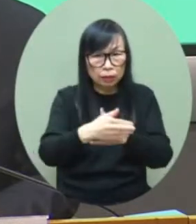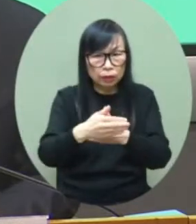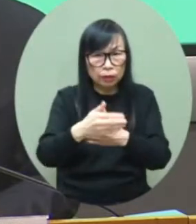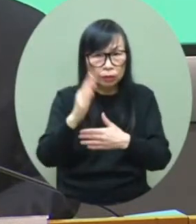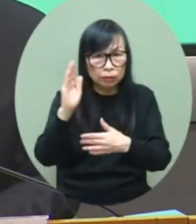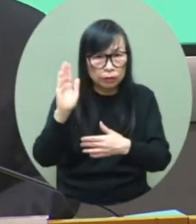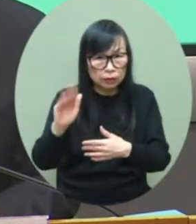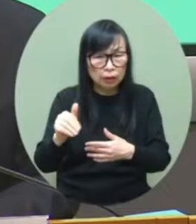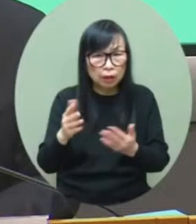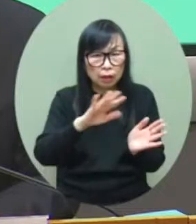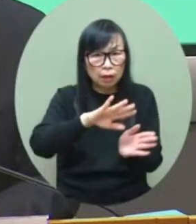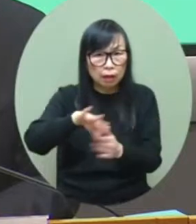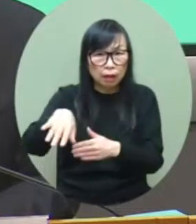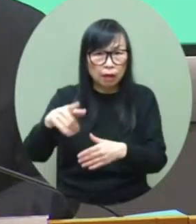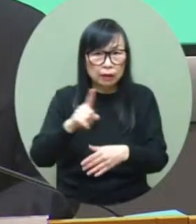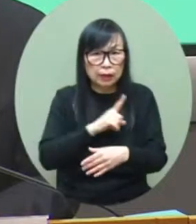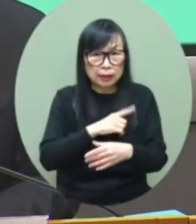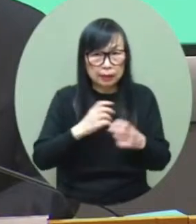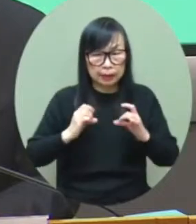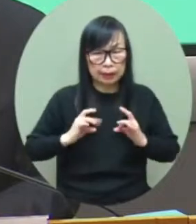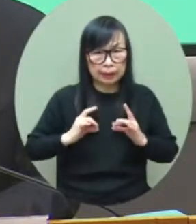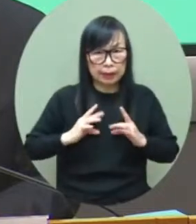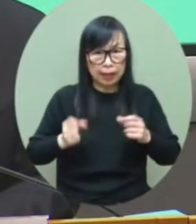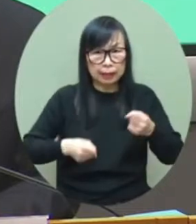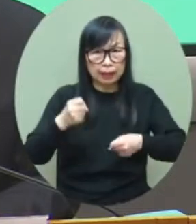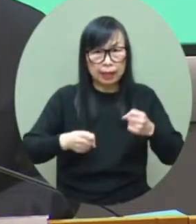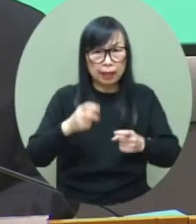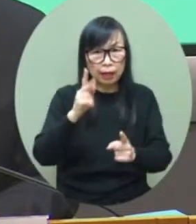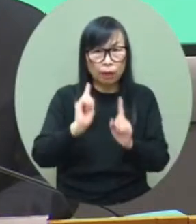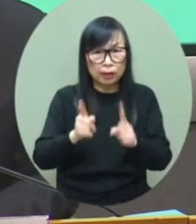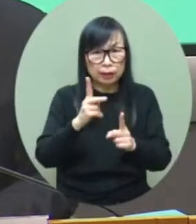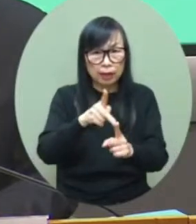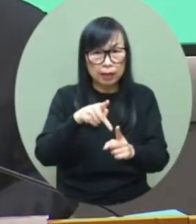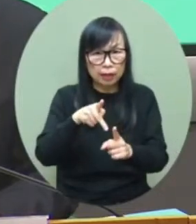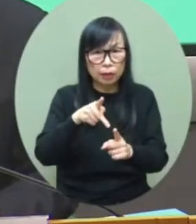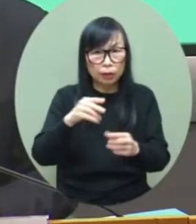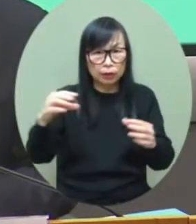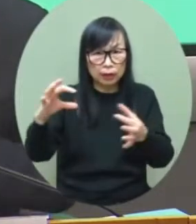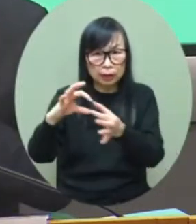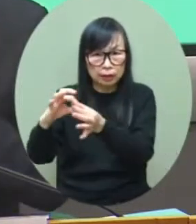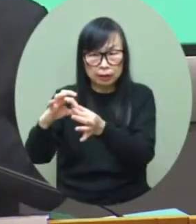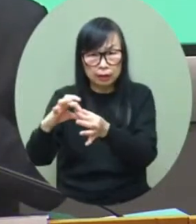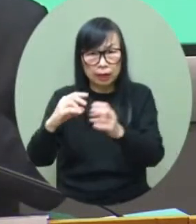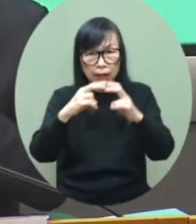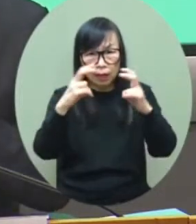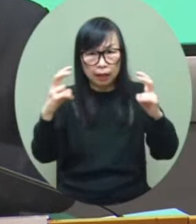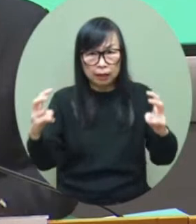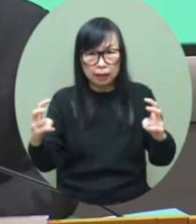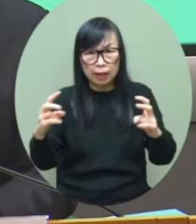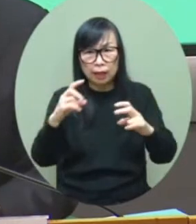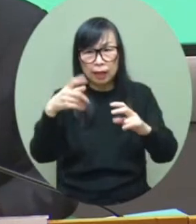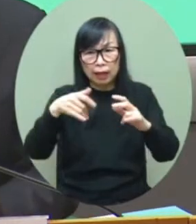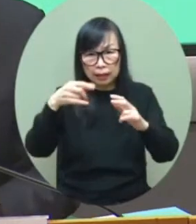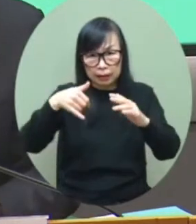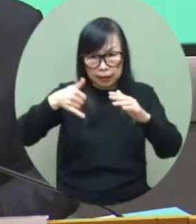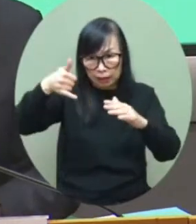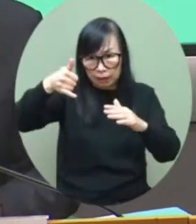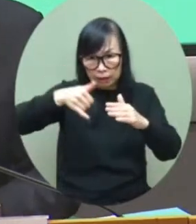Travelers can make use of taxis, public franchise buses, and also public minibuses. And also, travelers